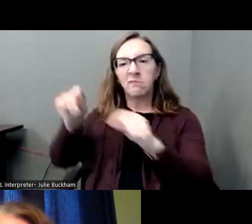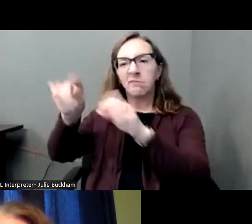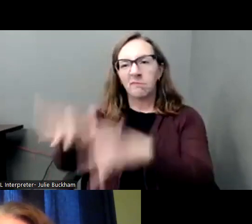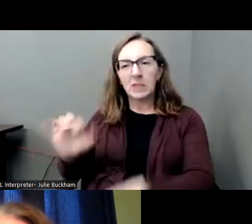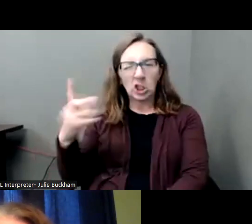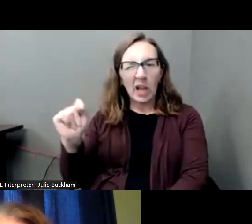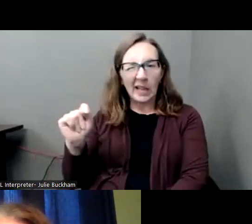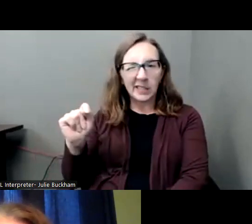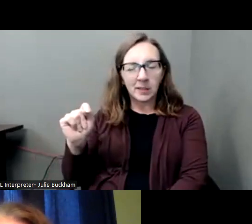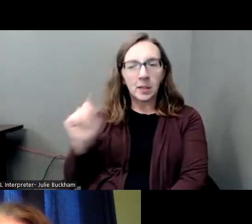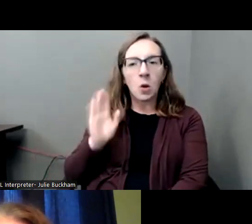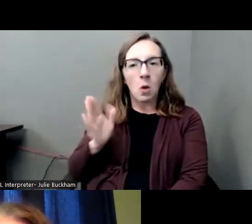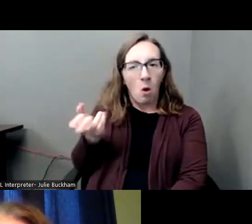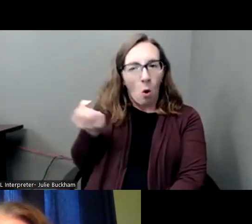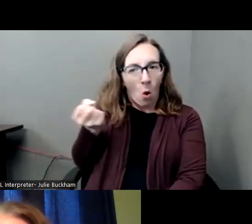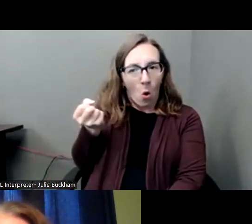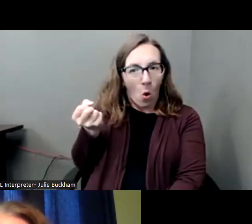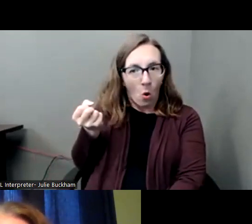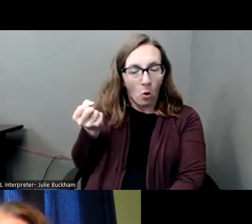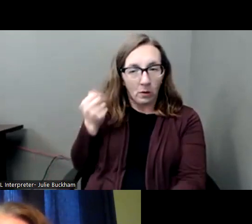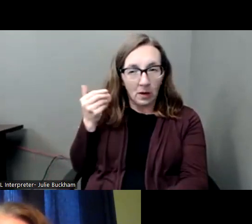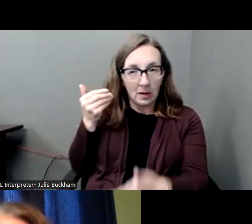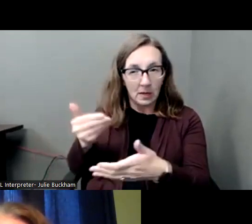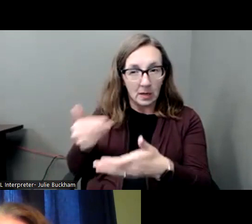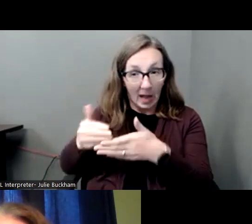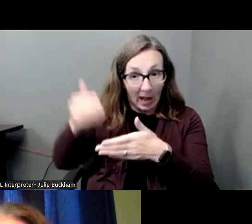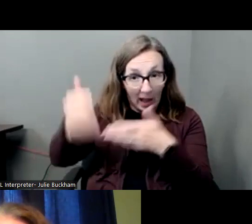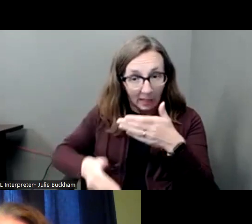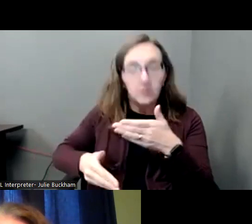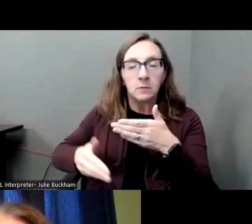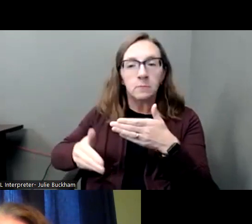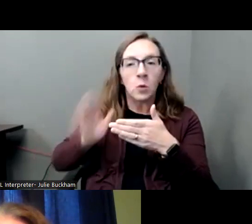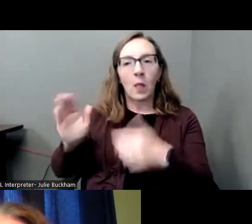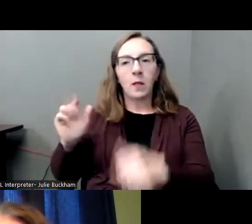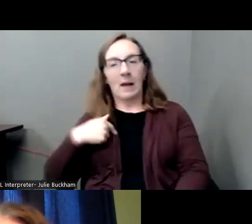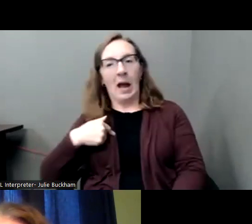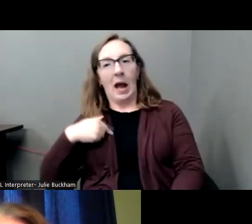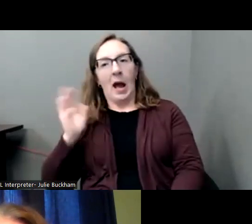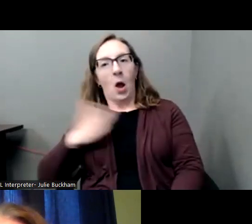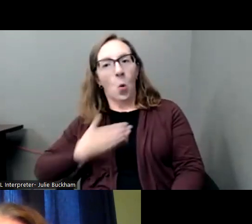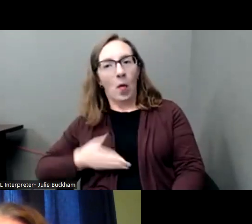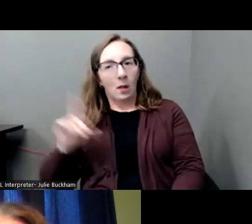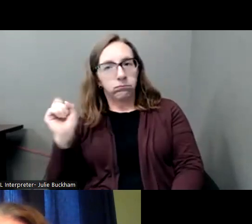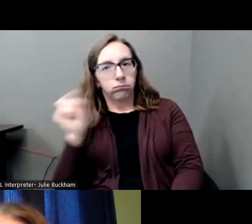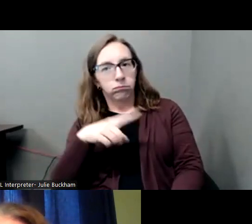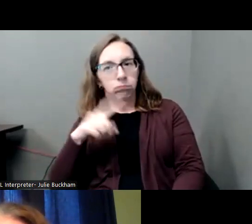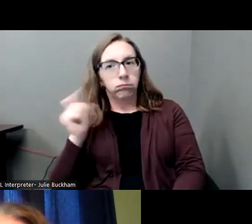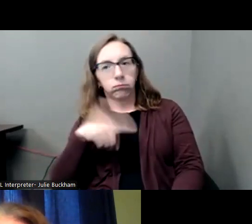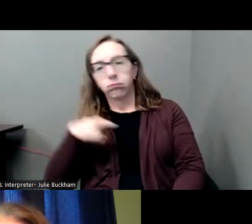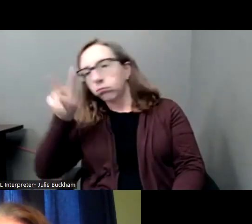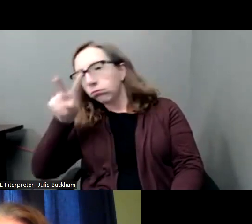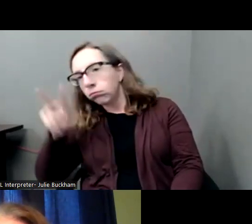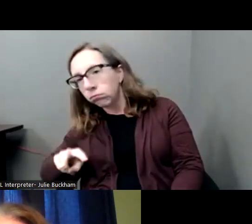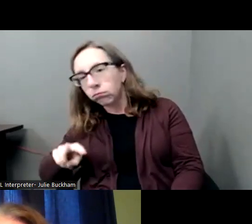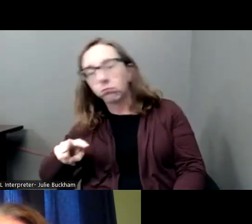we will wait until the end for questions, but I will be able to prompt Tony and Peggy if there's any burning questions that were in the chat